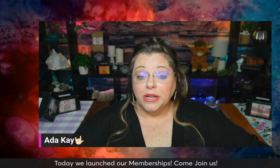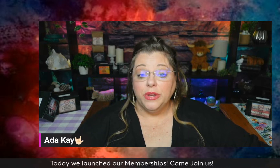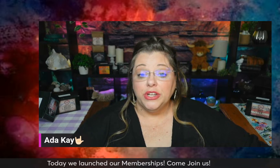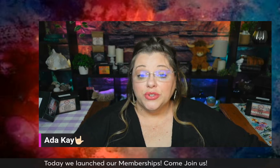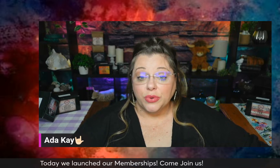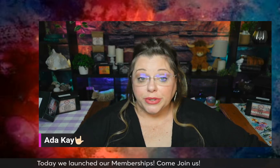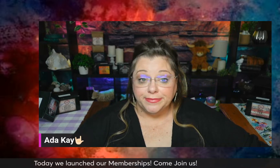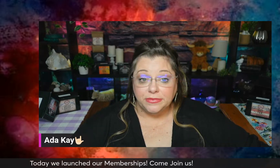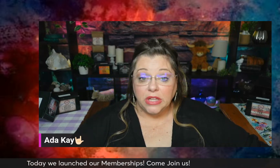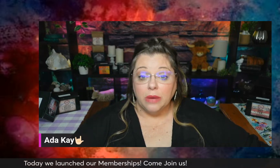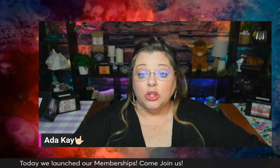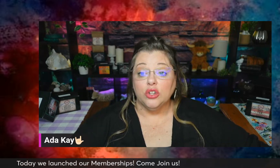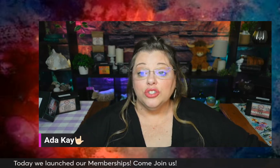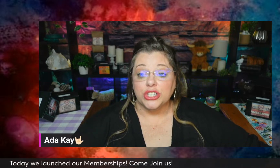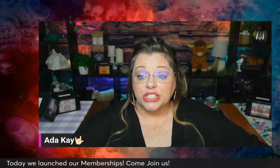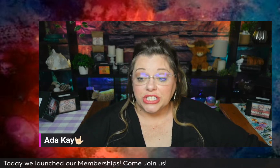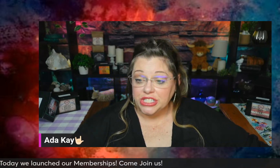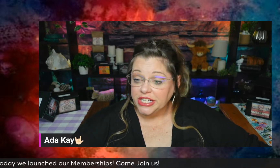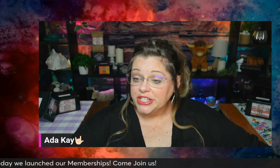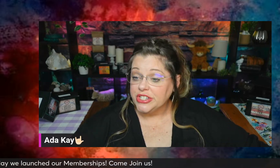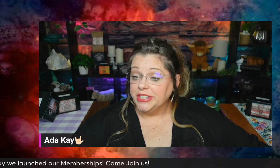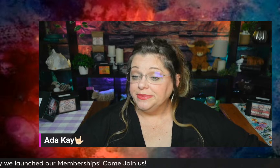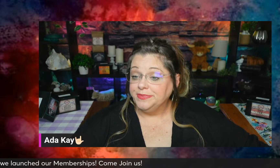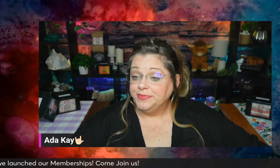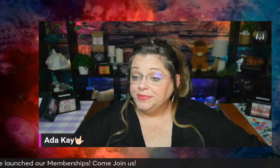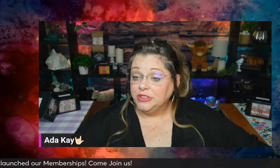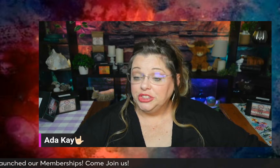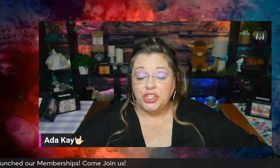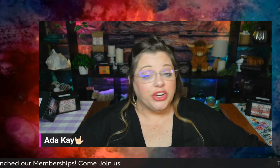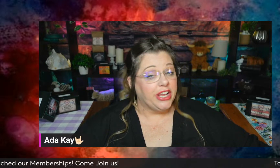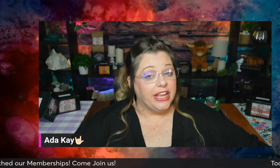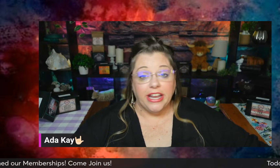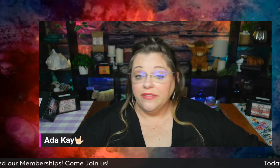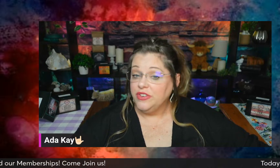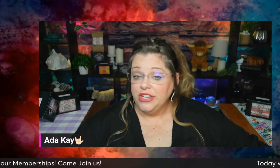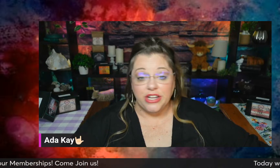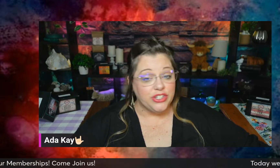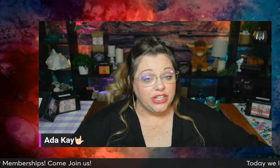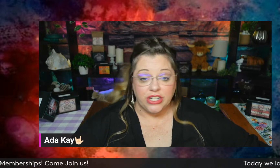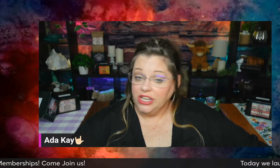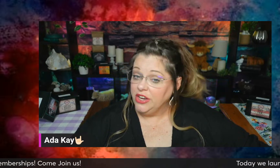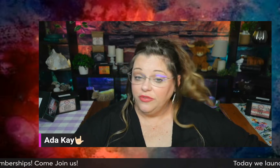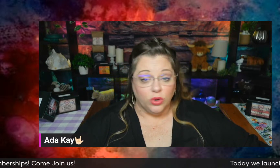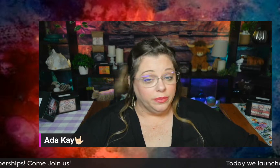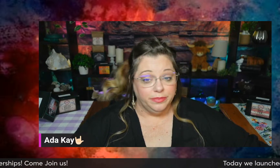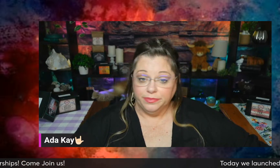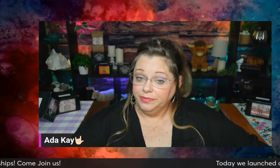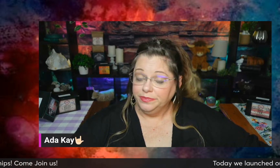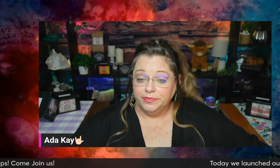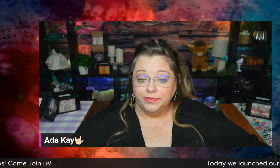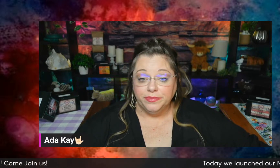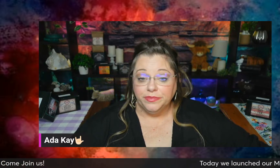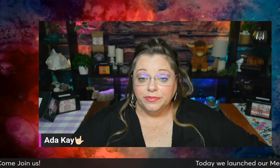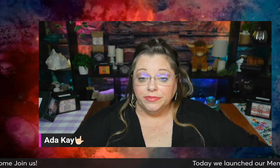I had a mini stroke. I'm allergic to THC. This chick can't have THC in any form.